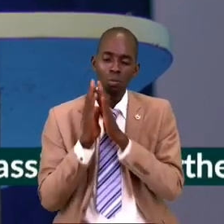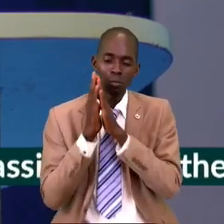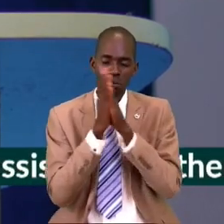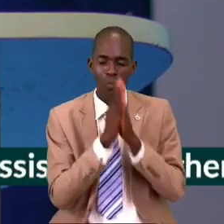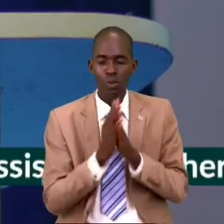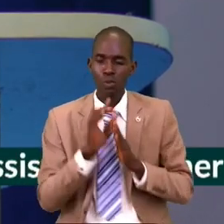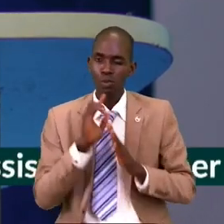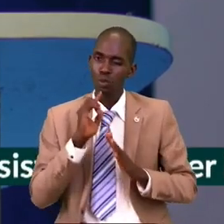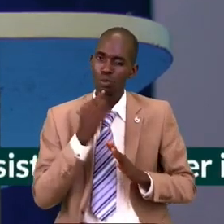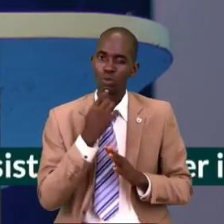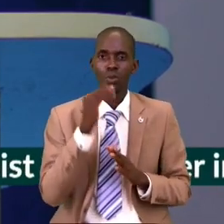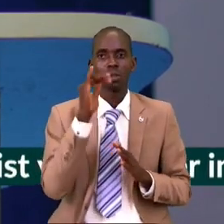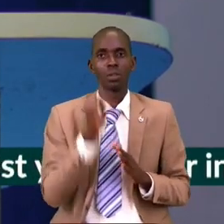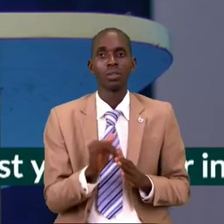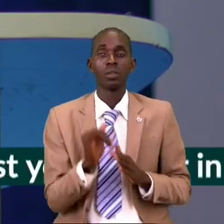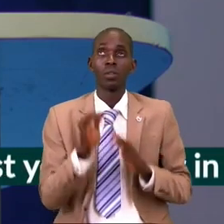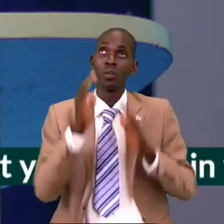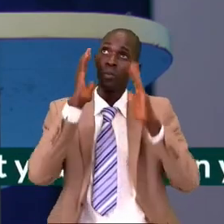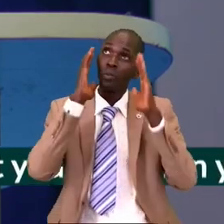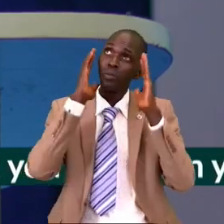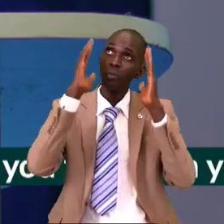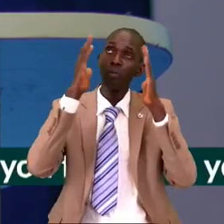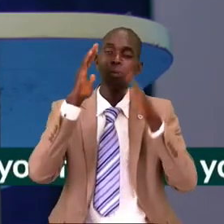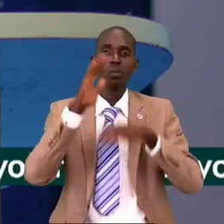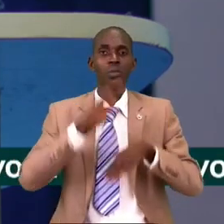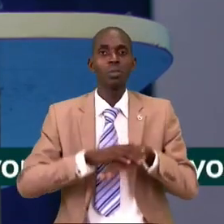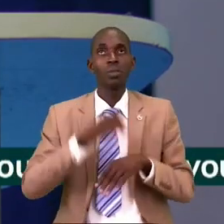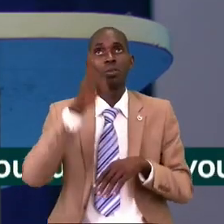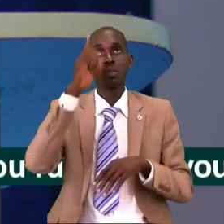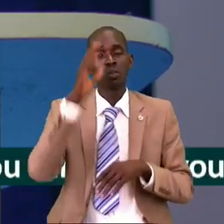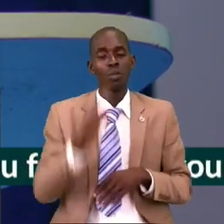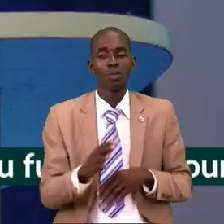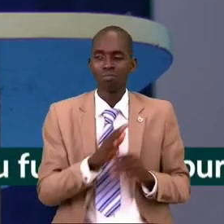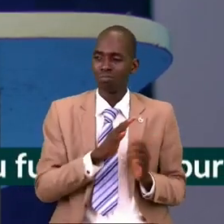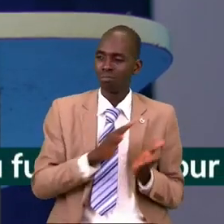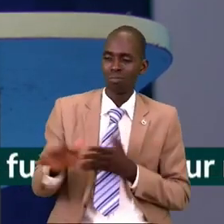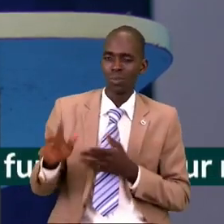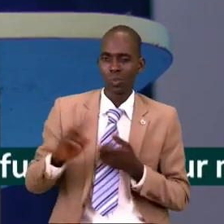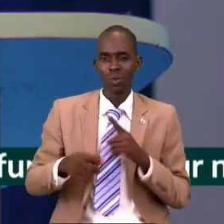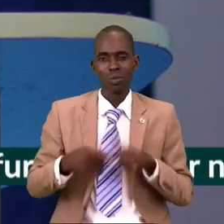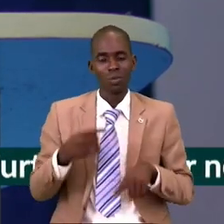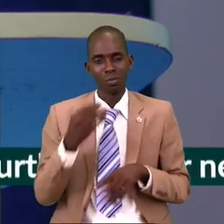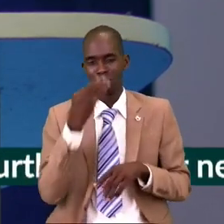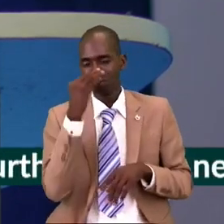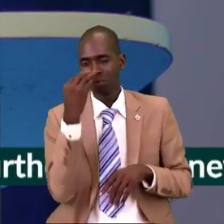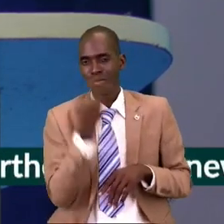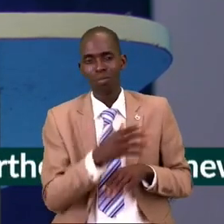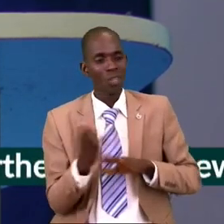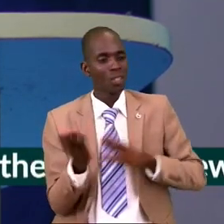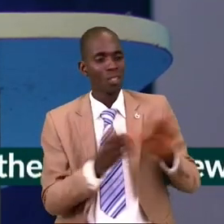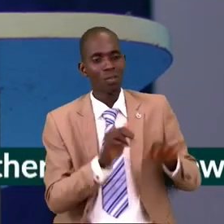the regions and in all other states and centers globally.